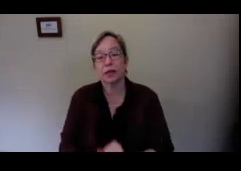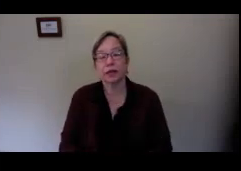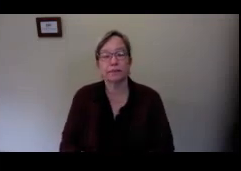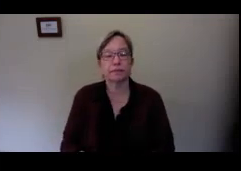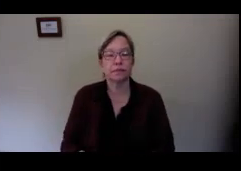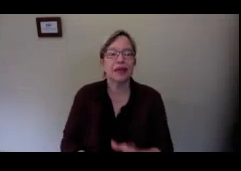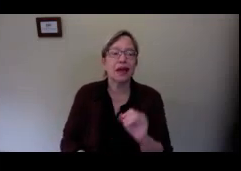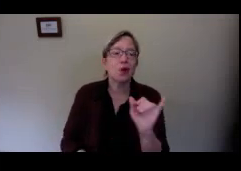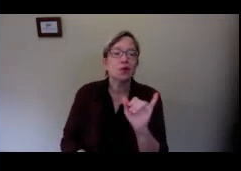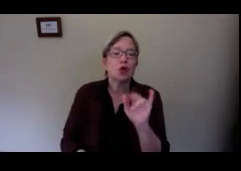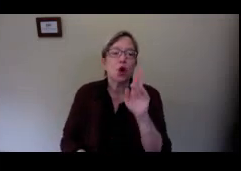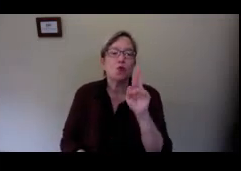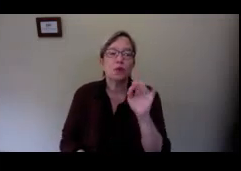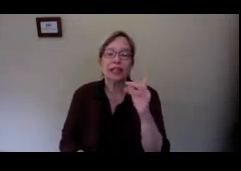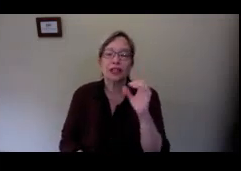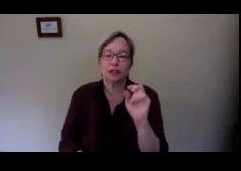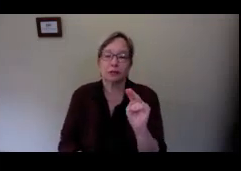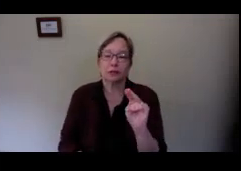religious creed.